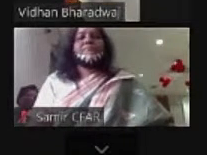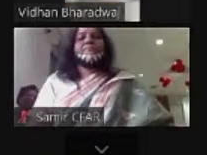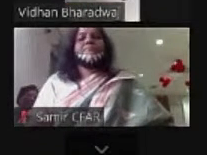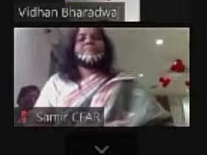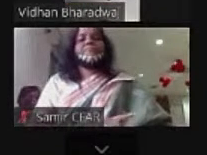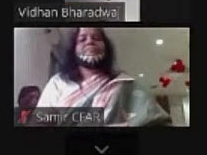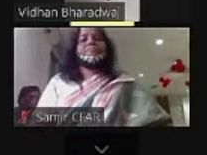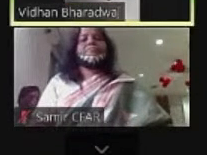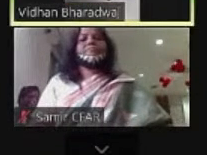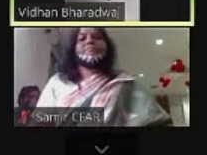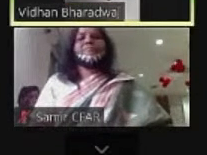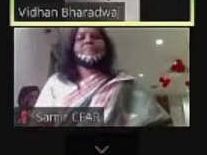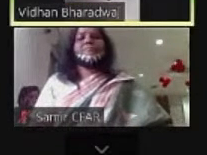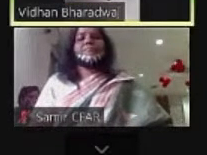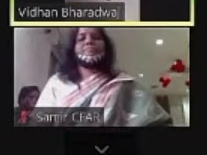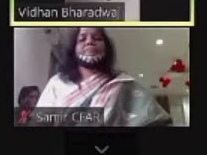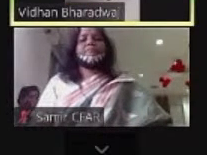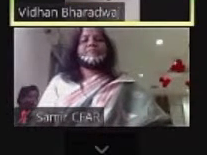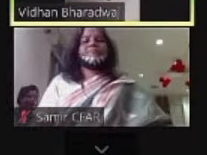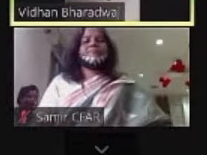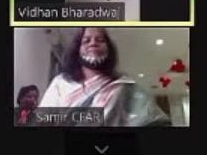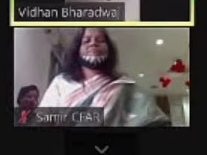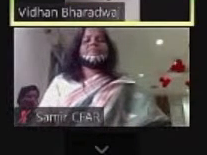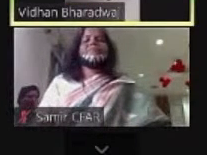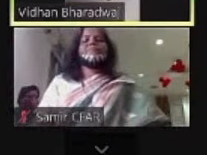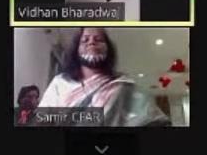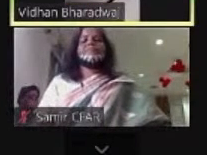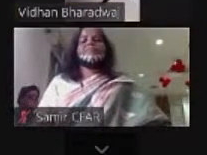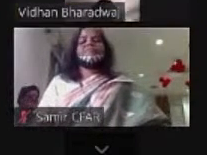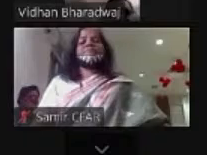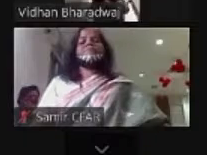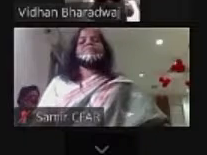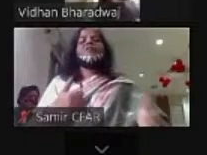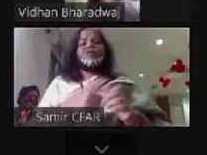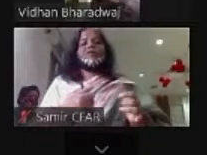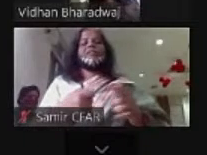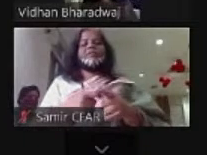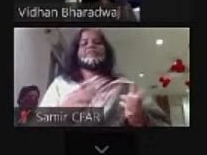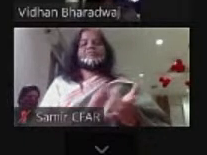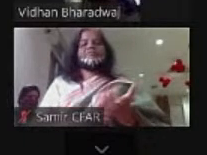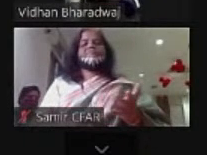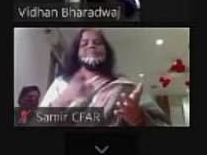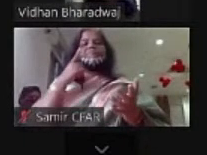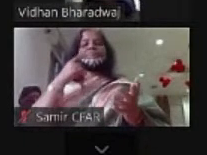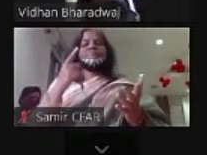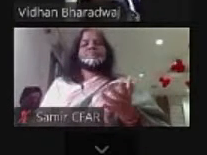the first thing that I agree with what everybody has said,